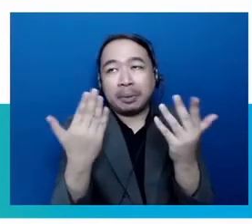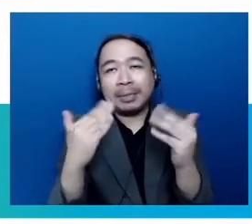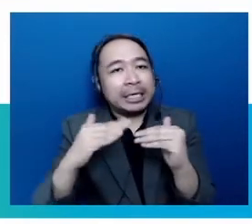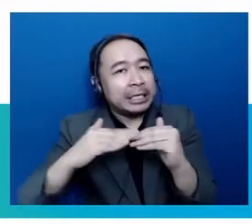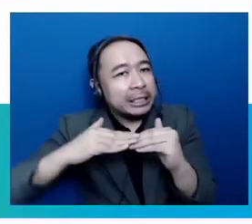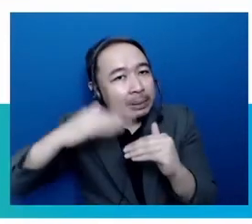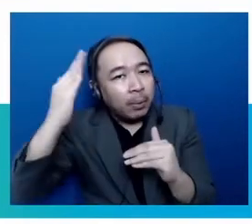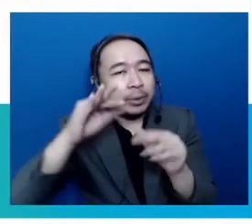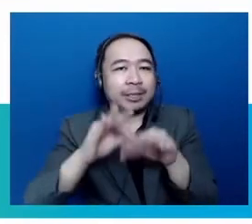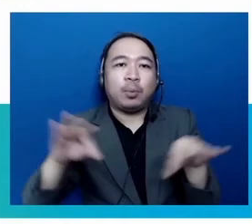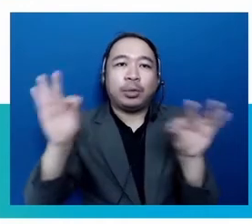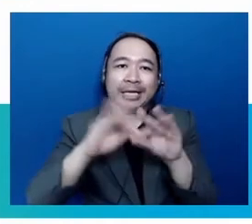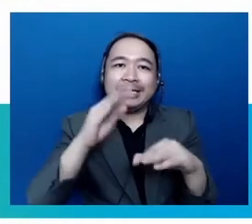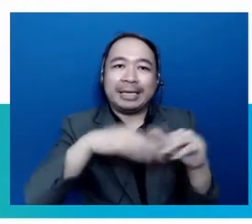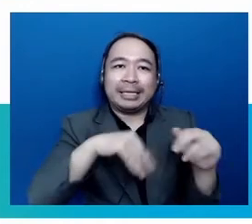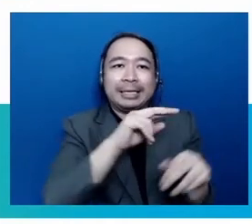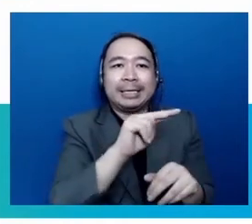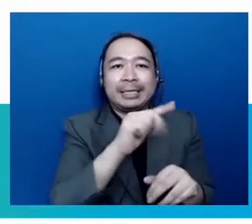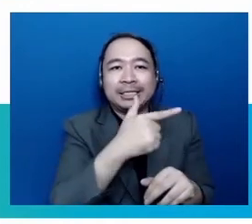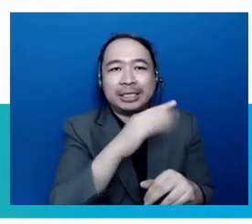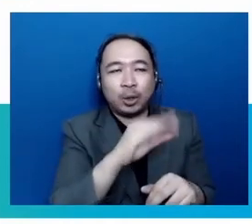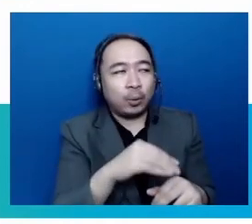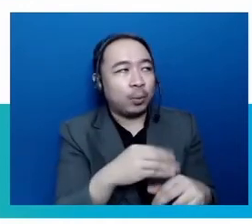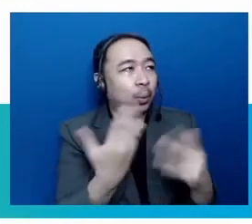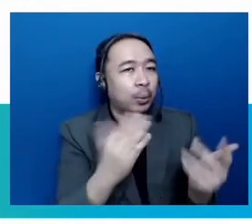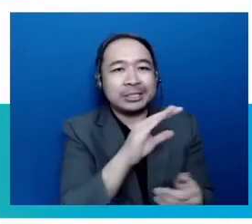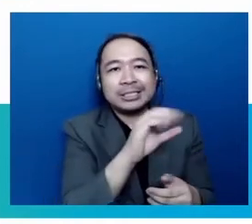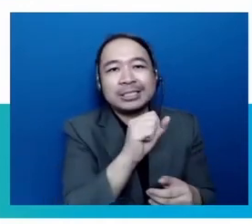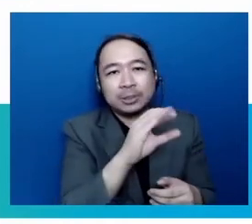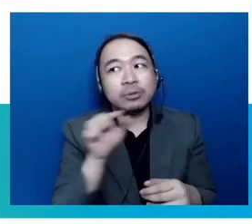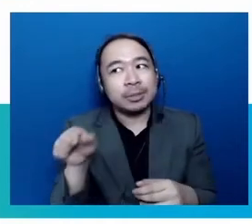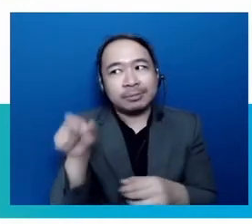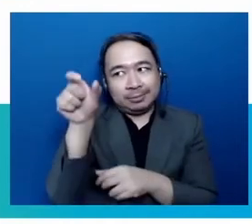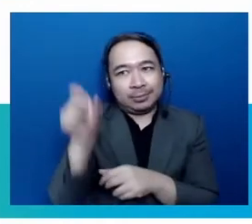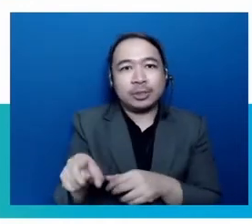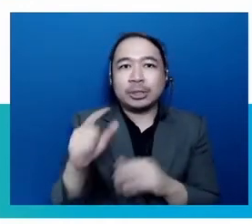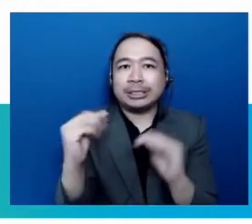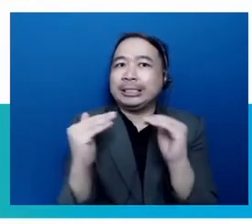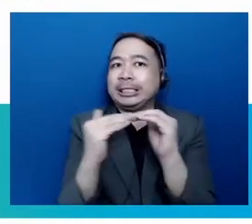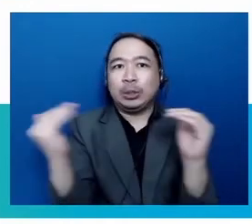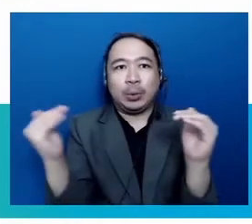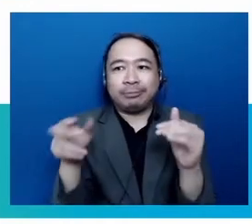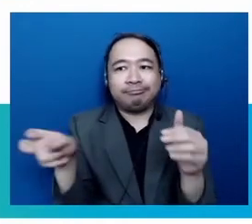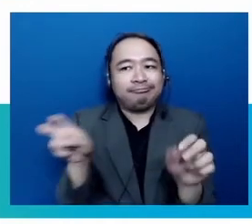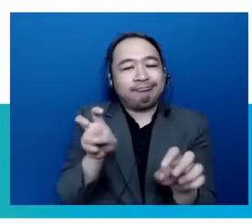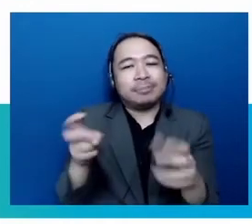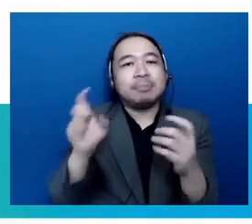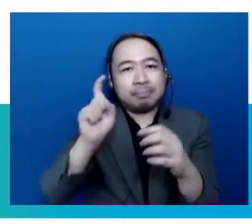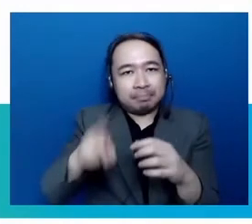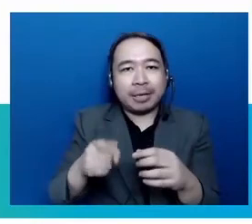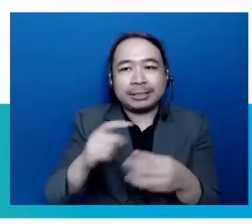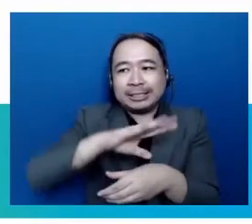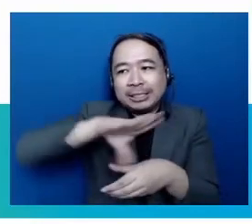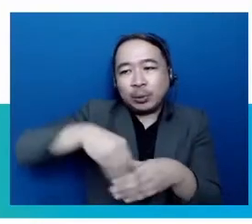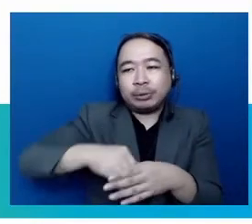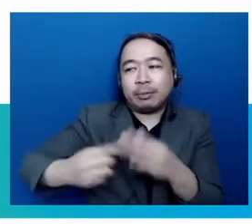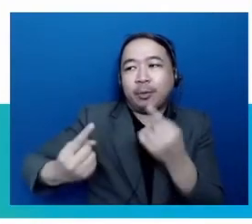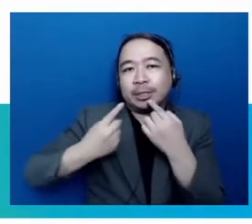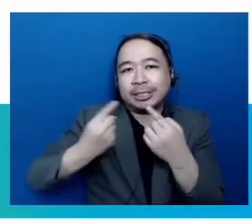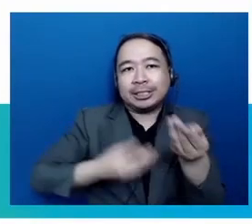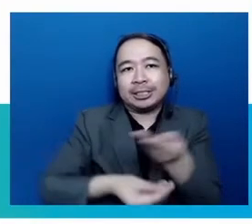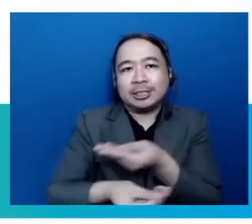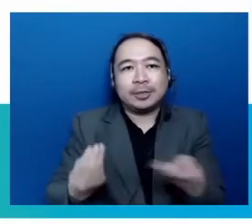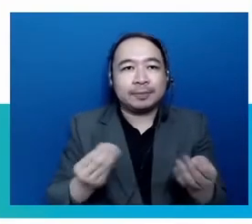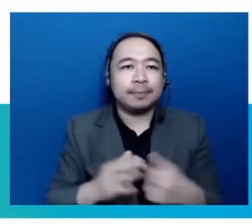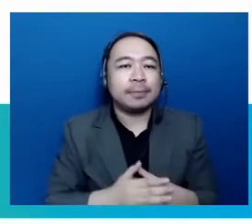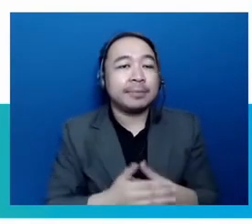and NGOs and other civil society organizations. They deserve a seat at the table. Thank you, Anna, for raising that